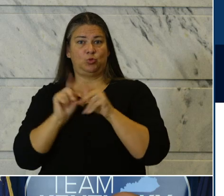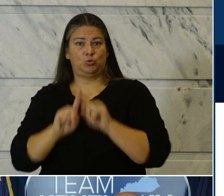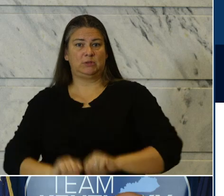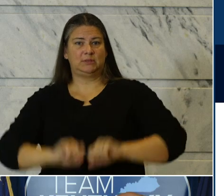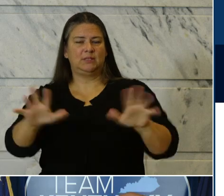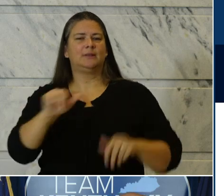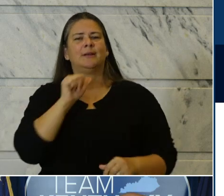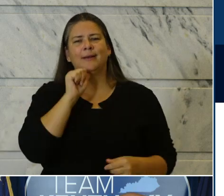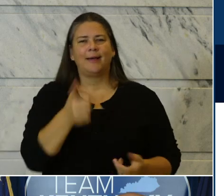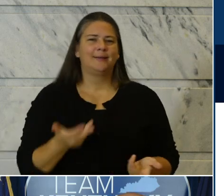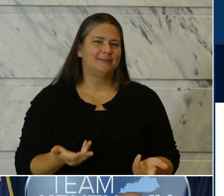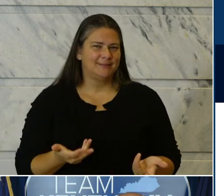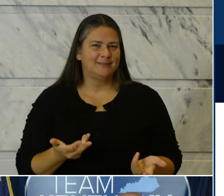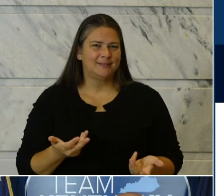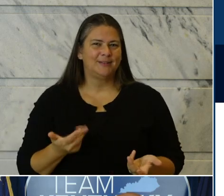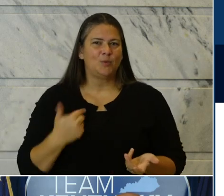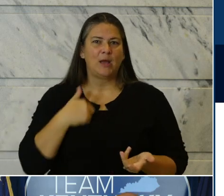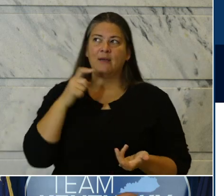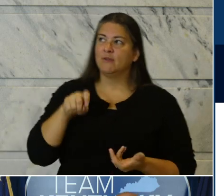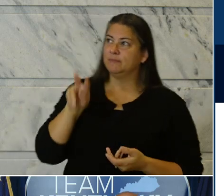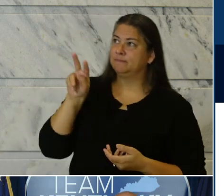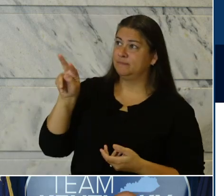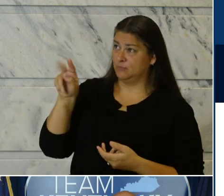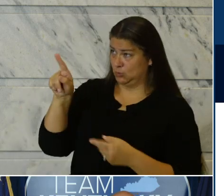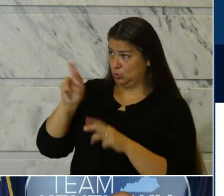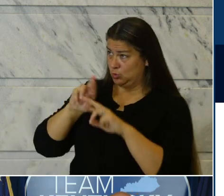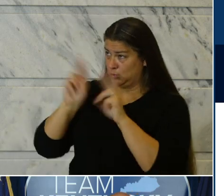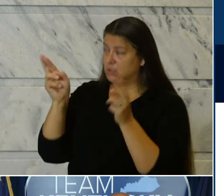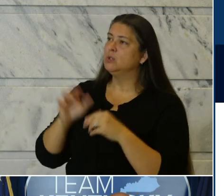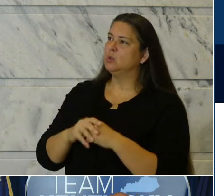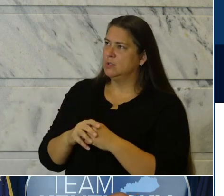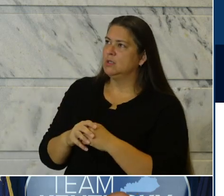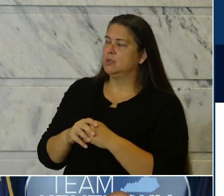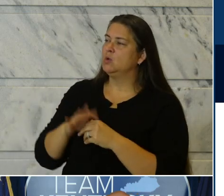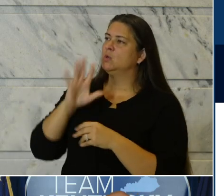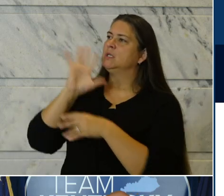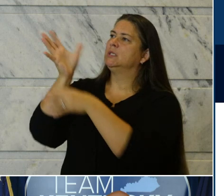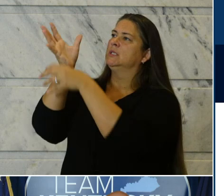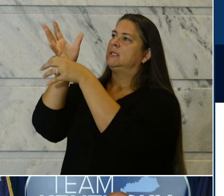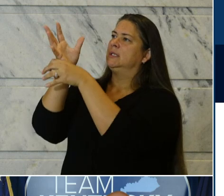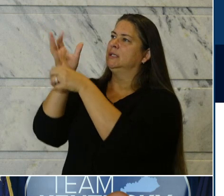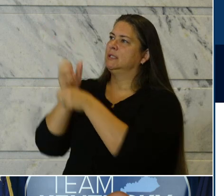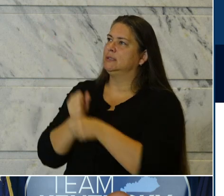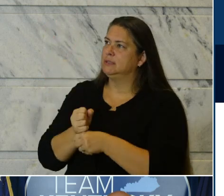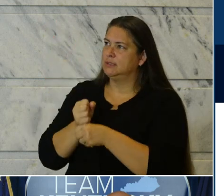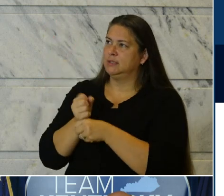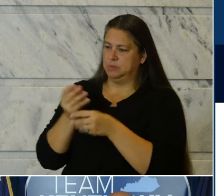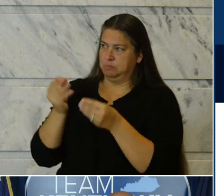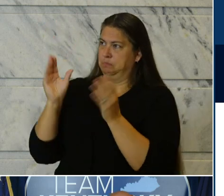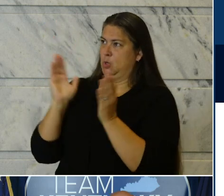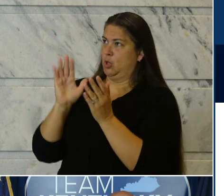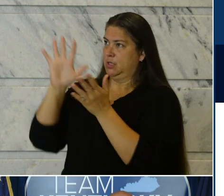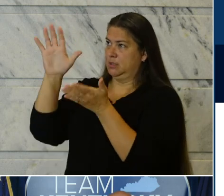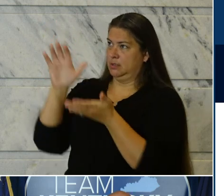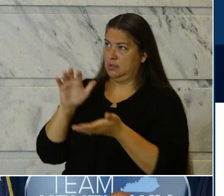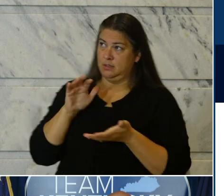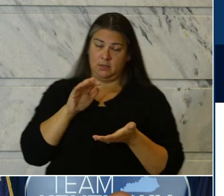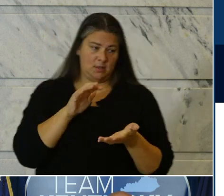Hopefully we'll get something in late December or early January, but it'll be a small amount and it will be for the highest risk or highest